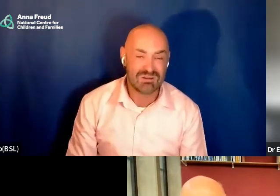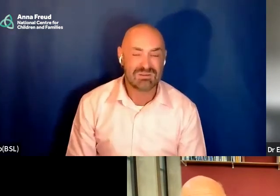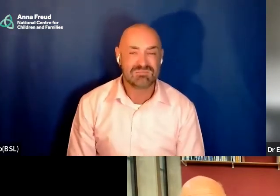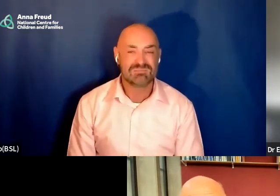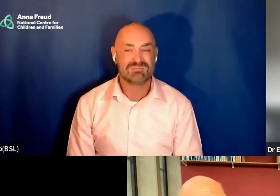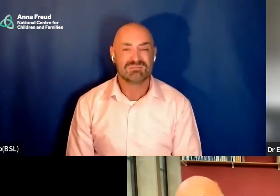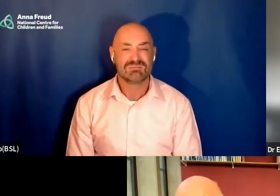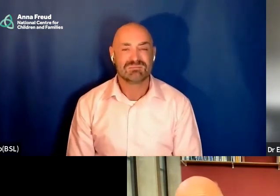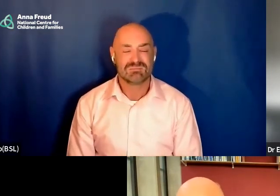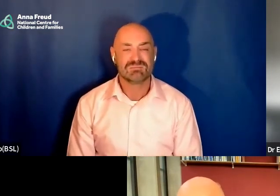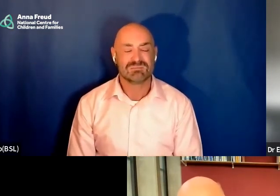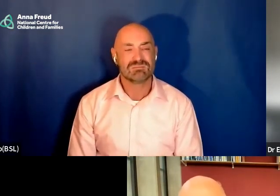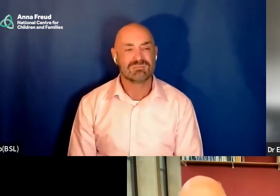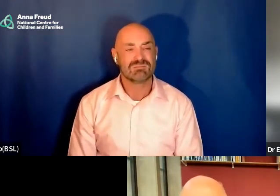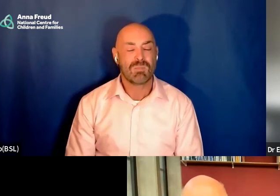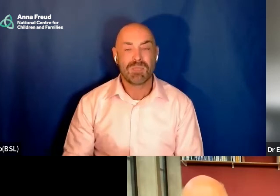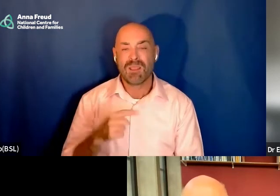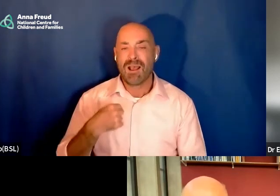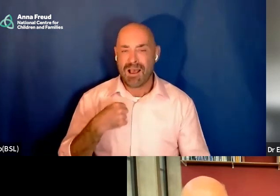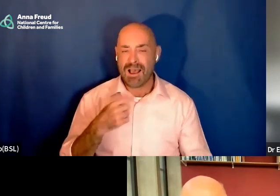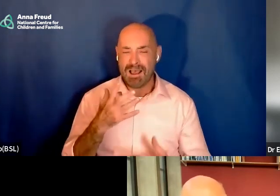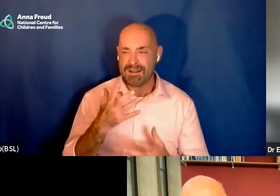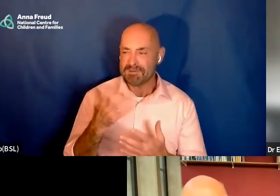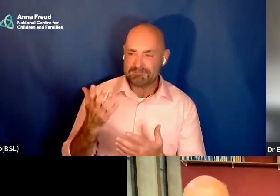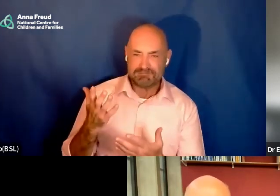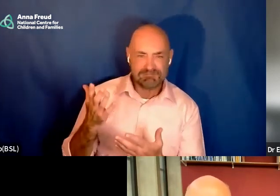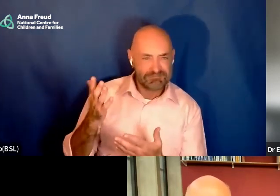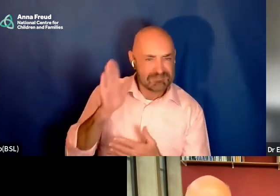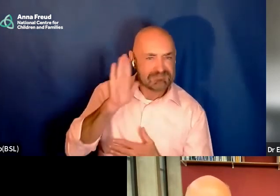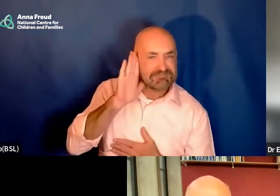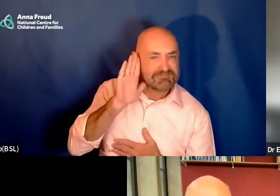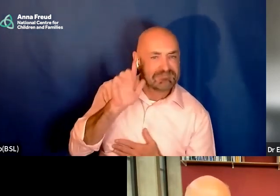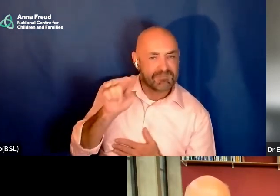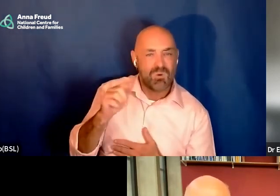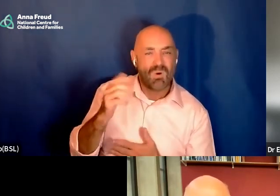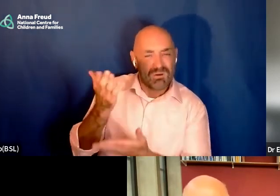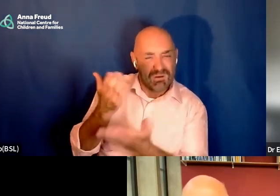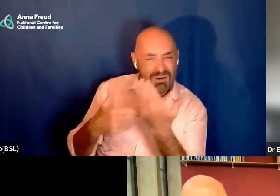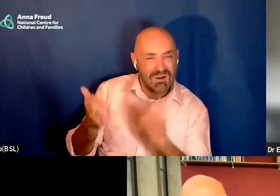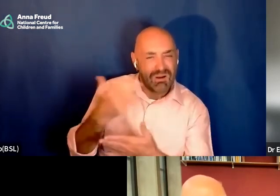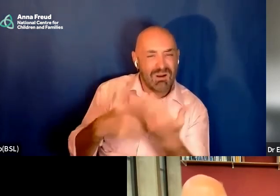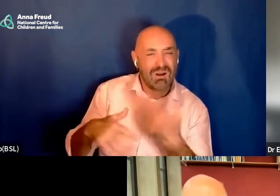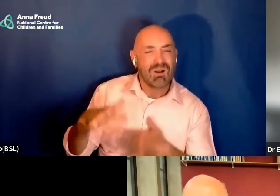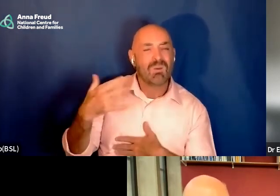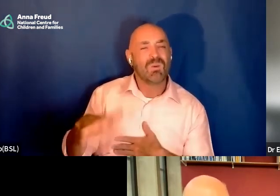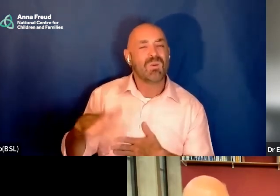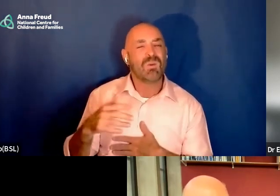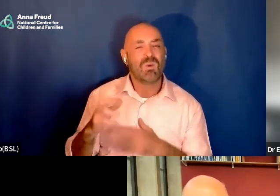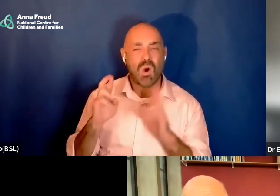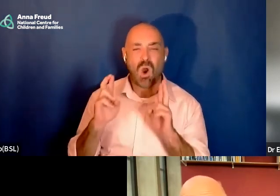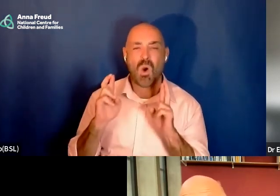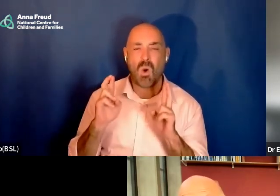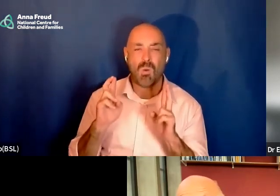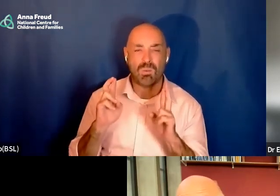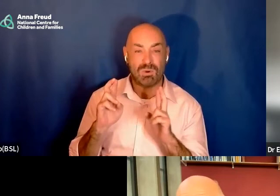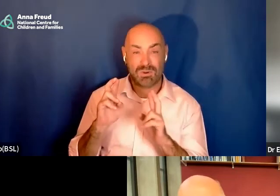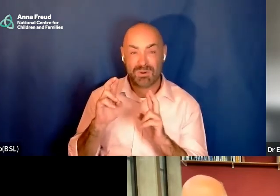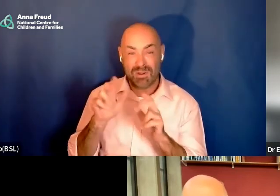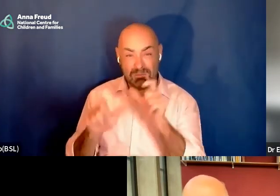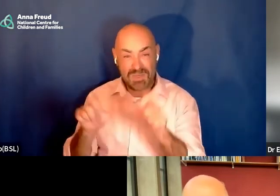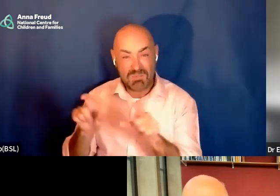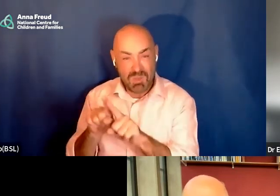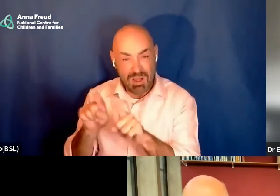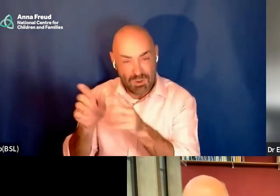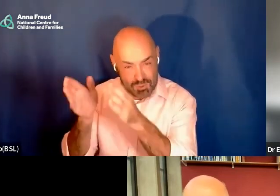And what gives me hope is the kind of thoughtfulness that in people like you, and you